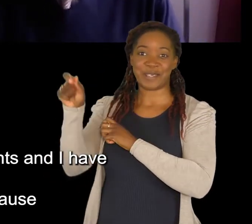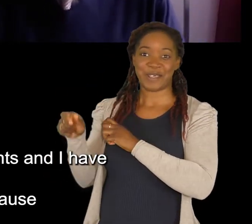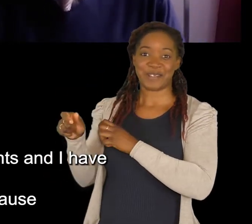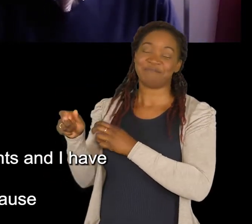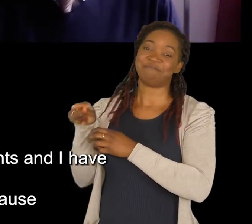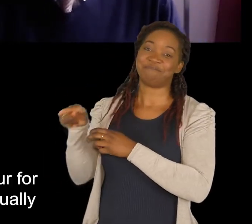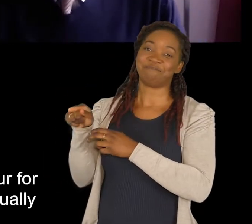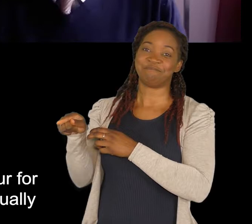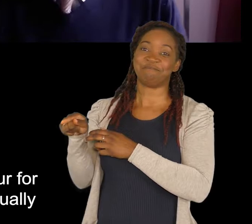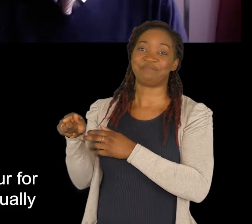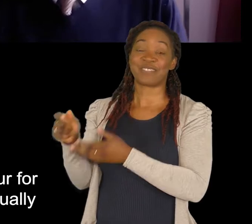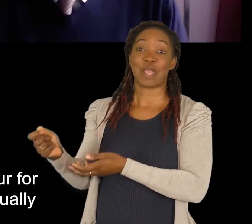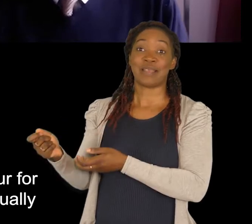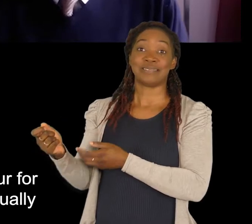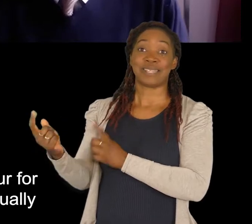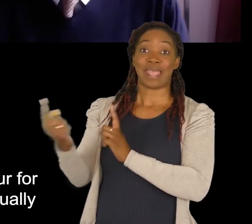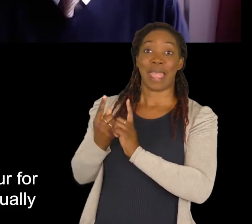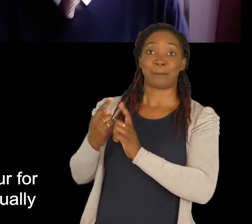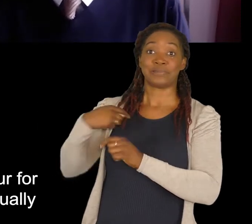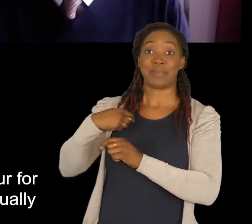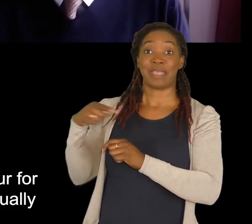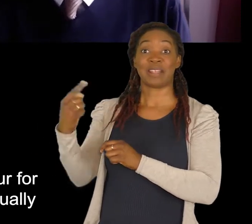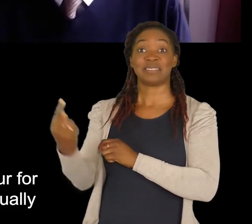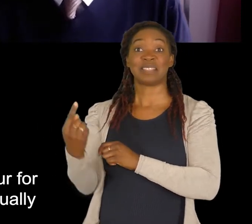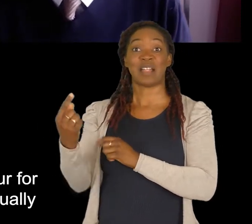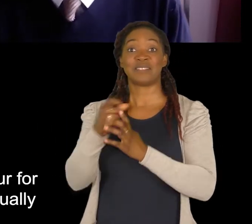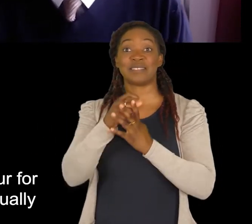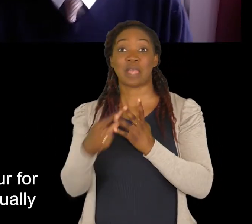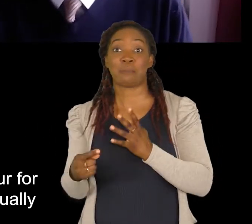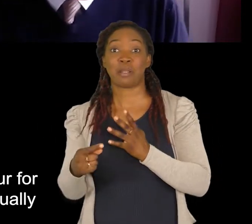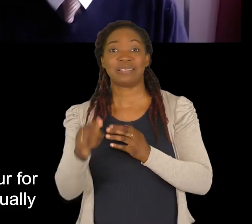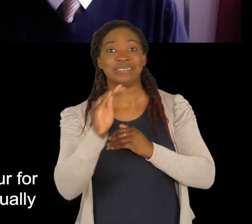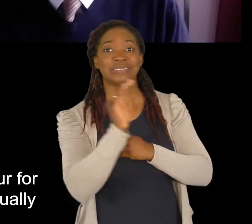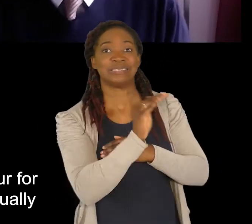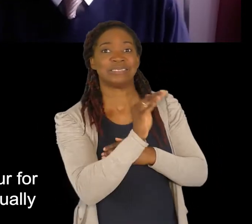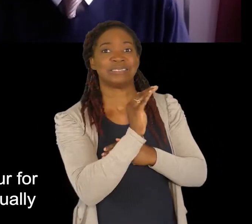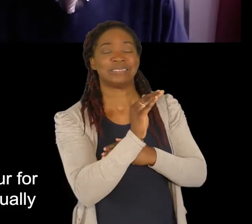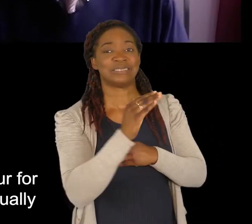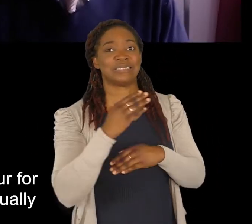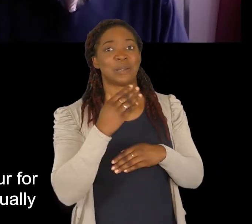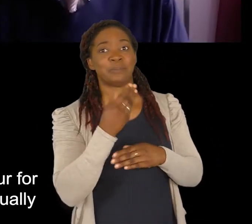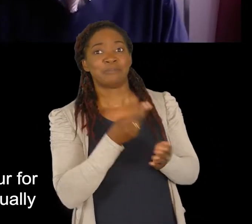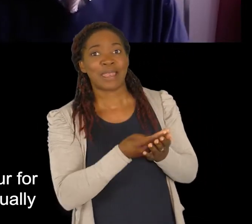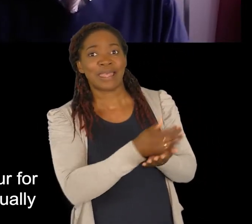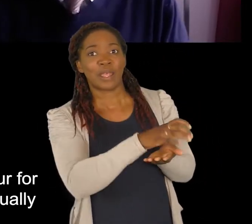Kaleidoscope Investments, because he actually approached me as a disabled entrepreneur for money,